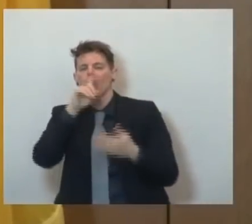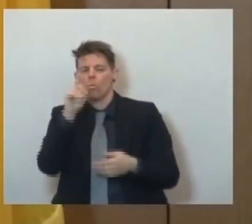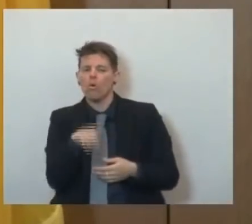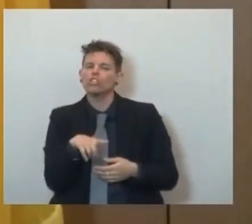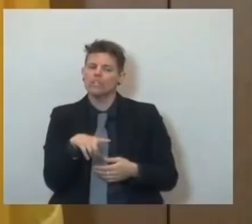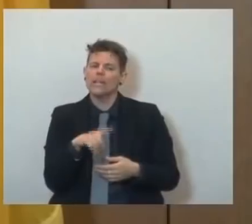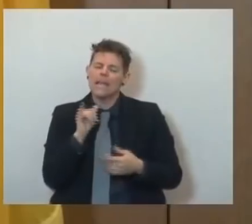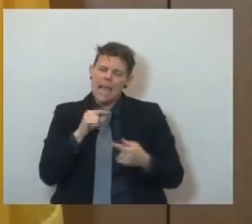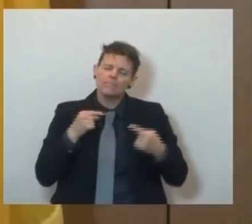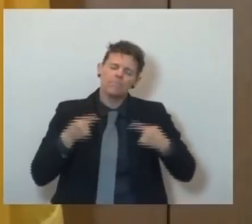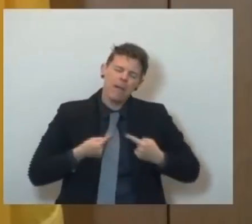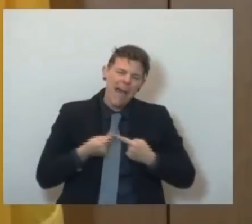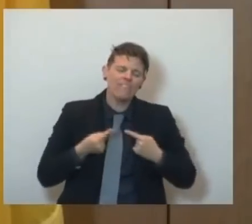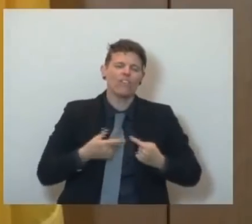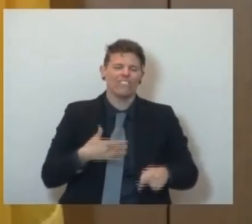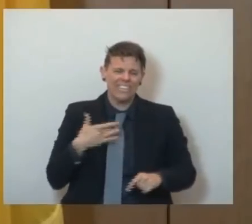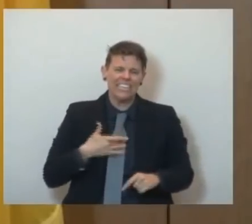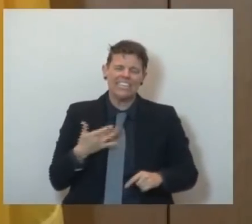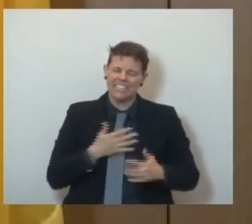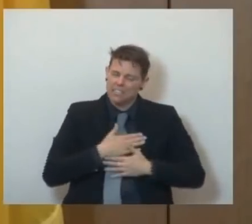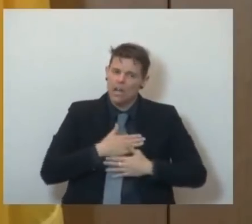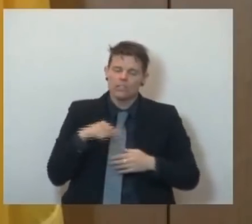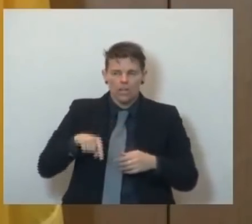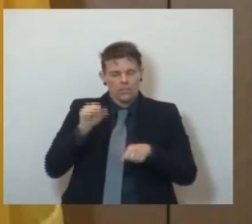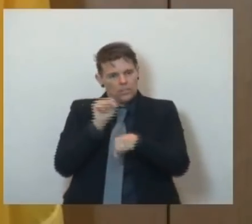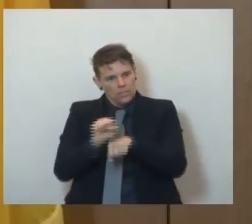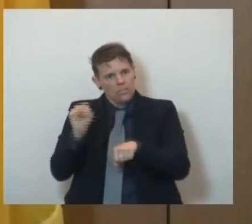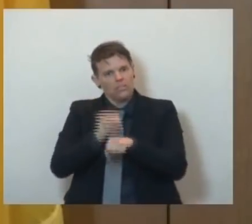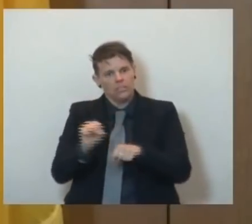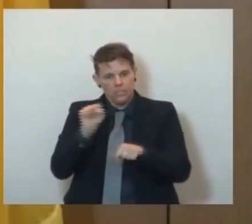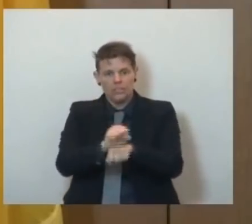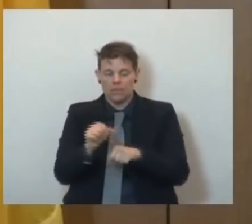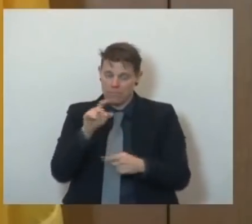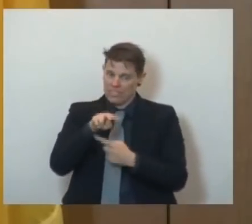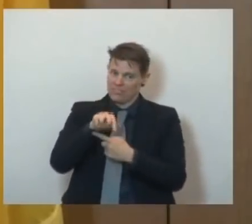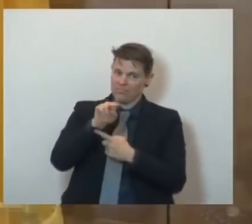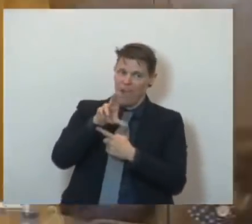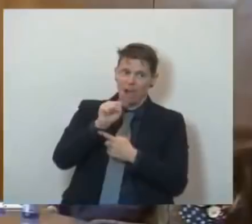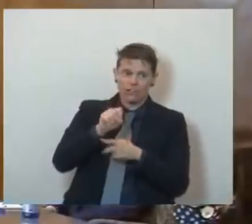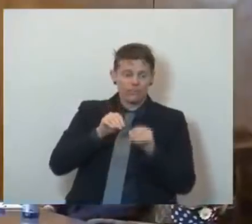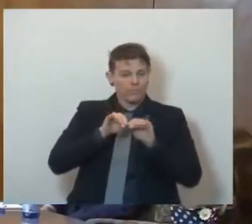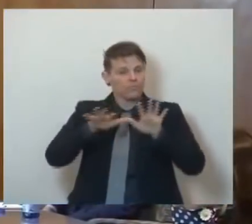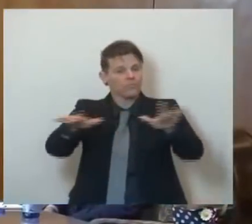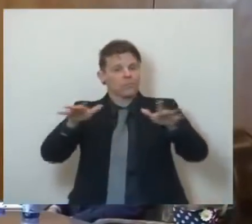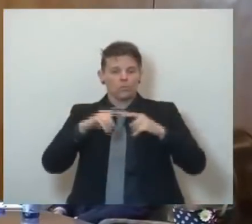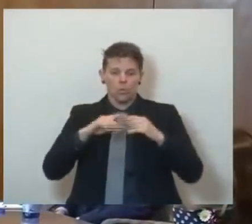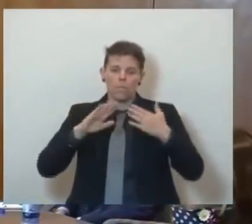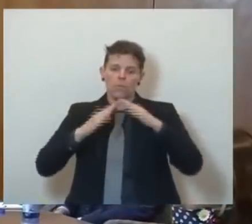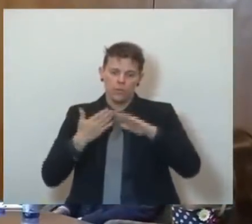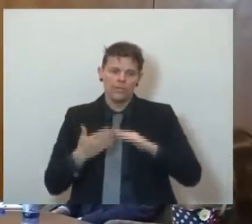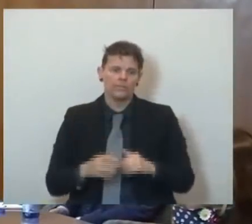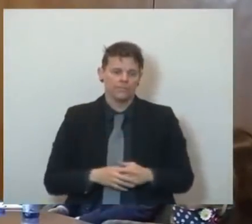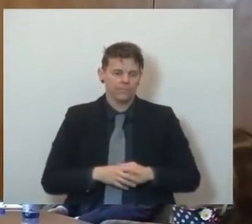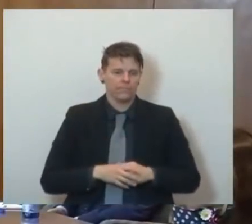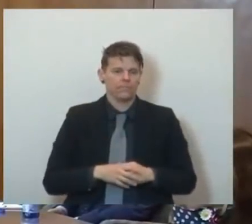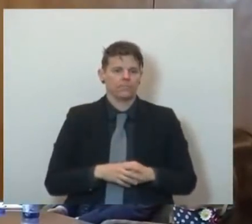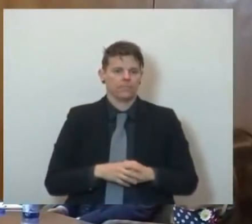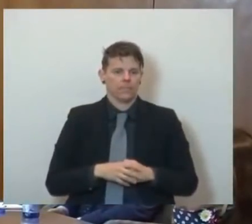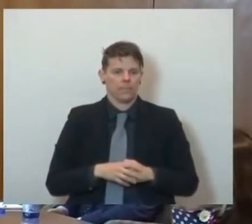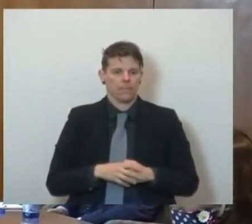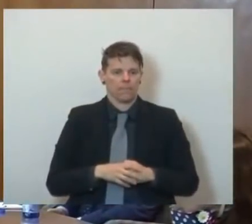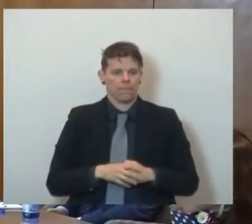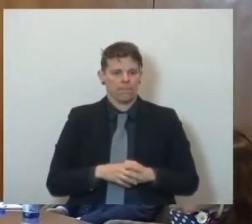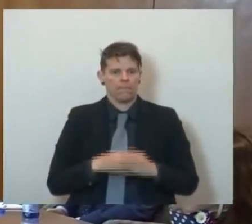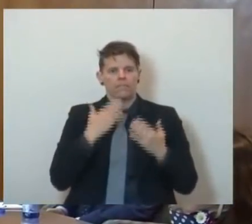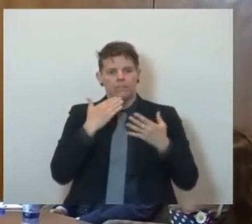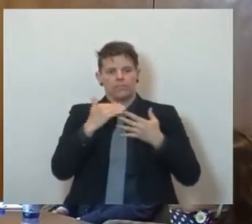painful reality of what this virus can do to a community. Thank you, Governor and Secretaries. Next, we will go to Dan